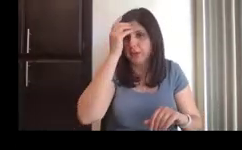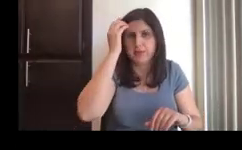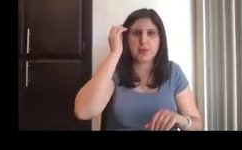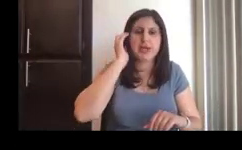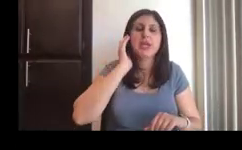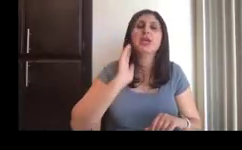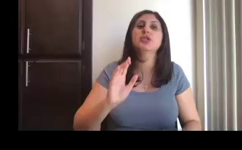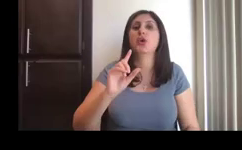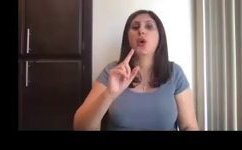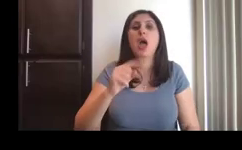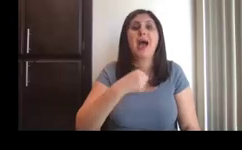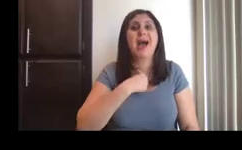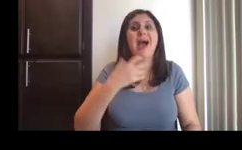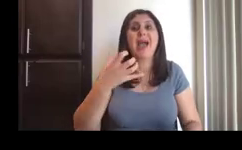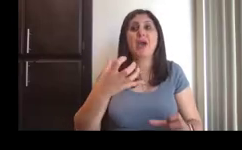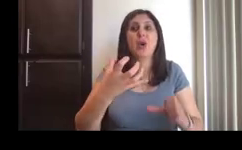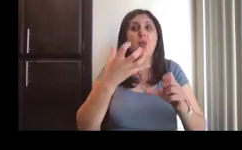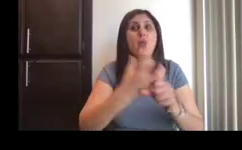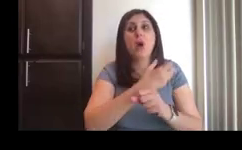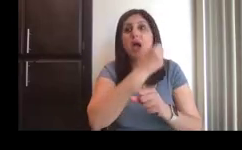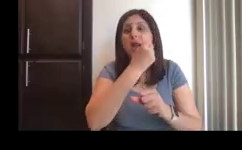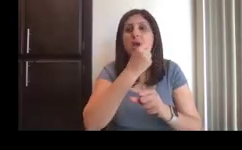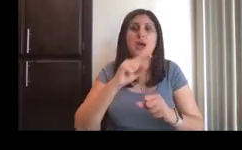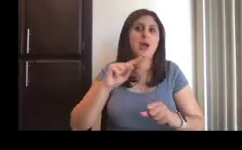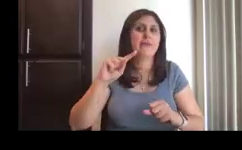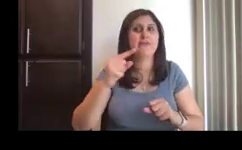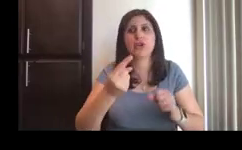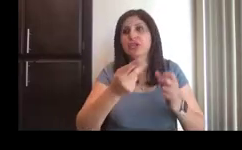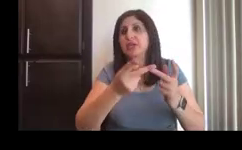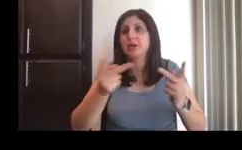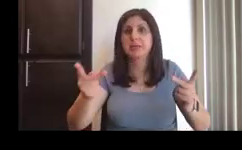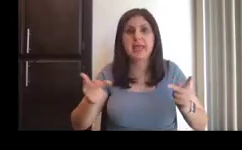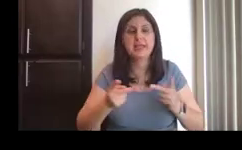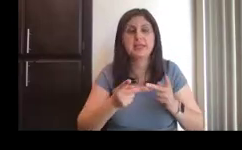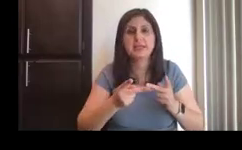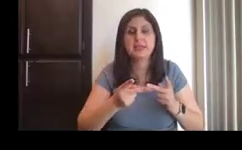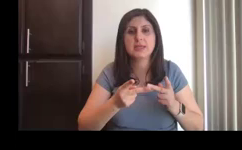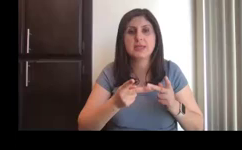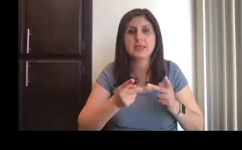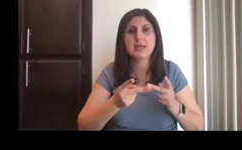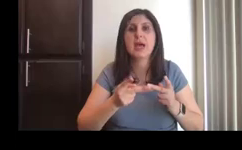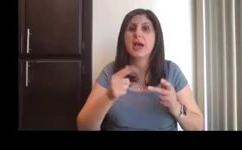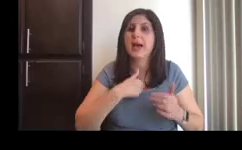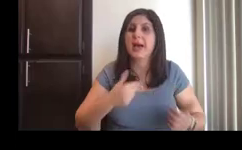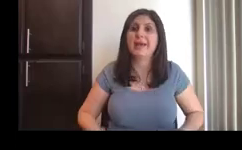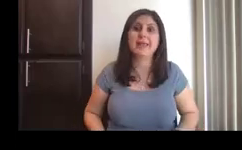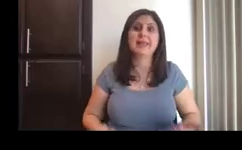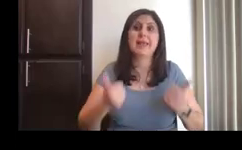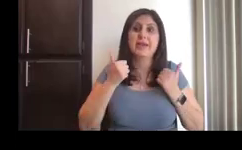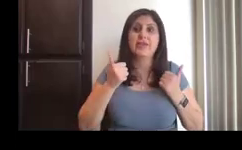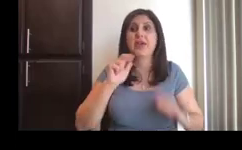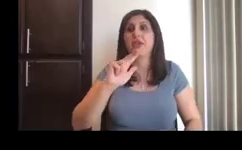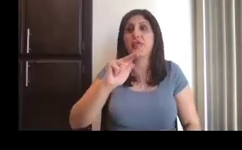That's how I would remember it. So I won first place.